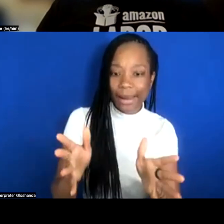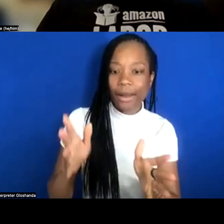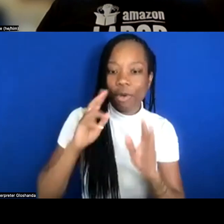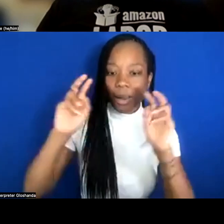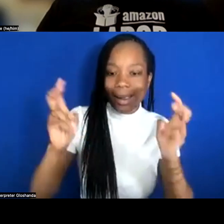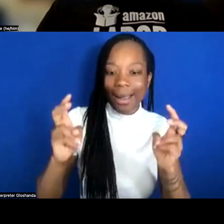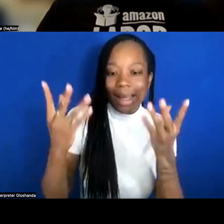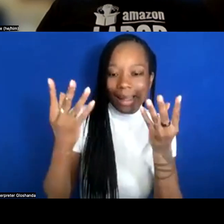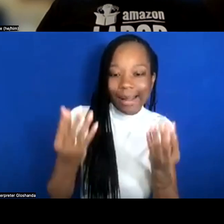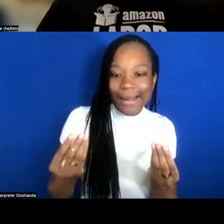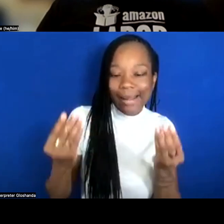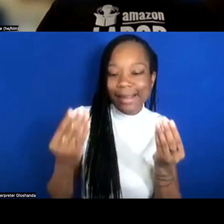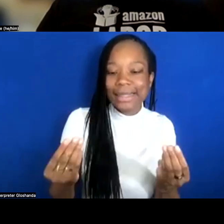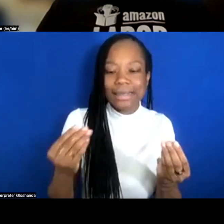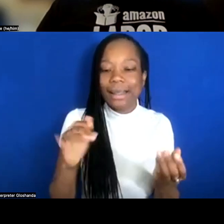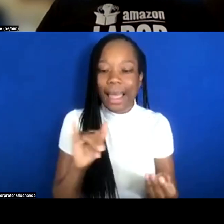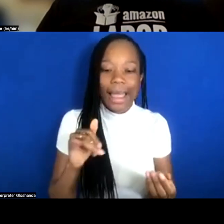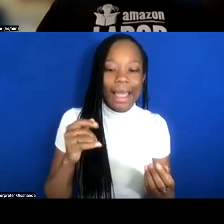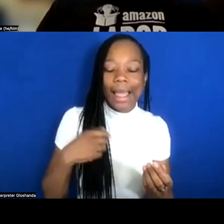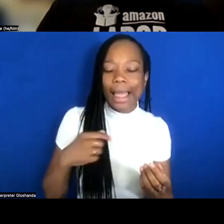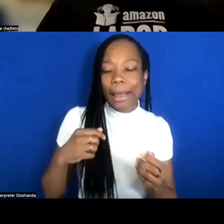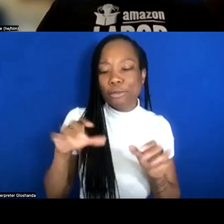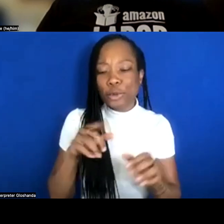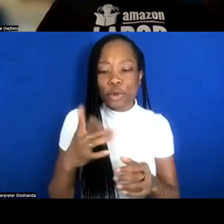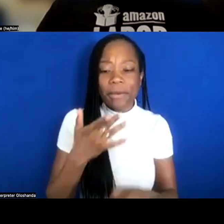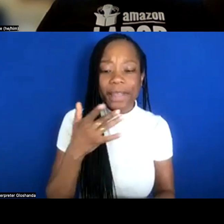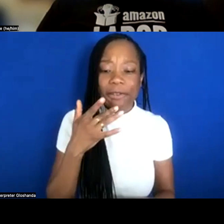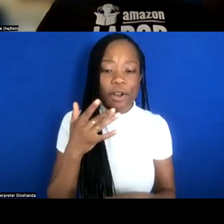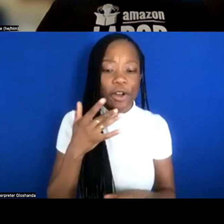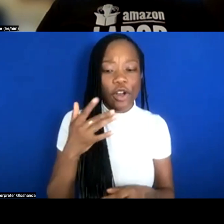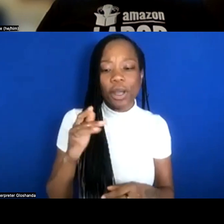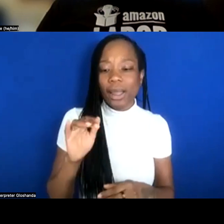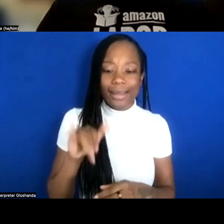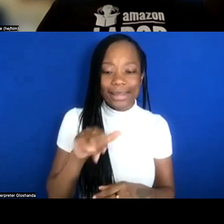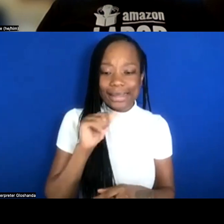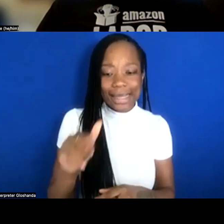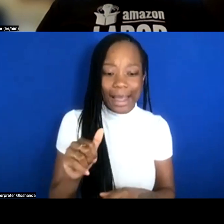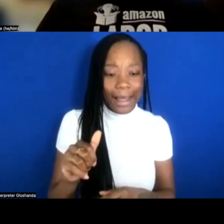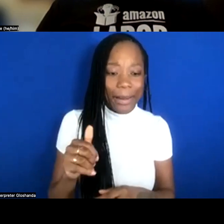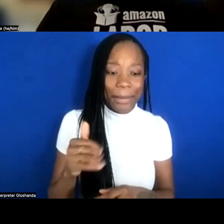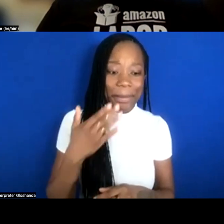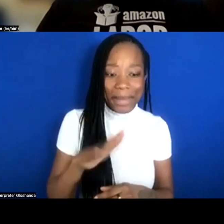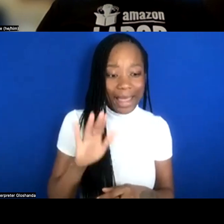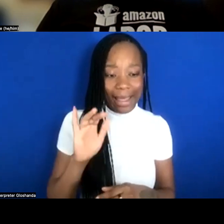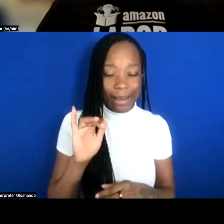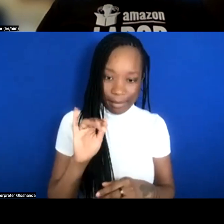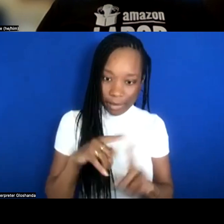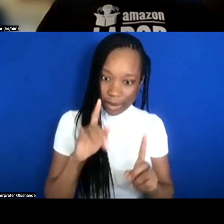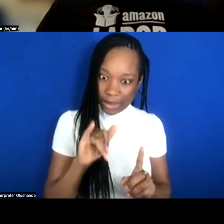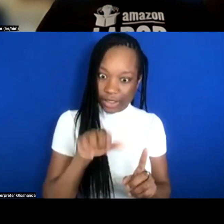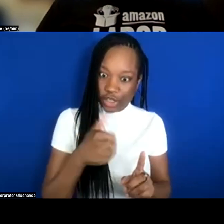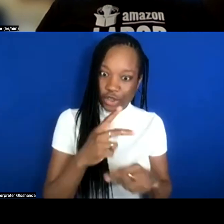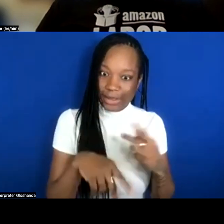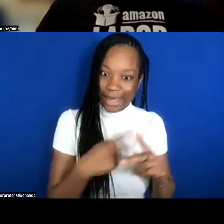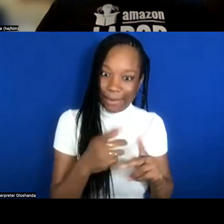they try to make it sound like they're doing people like a favor, right? But it's not, right? It's another form of violence. And to what like you were